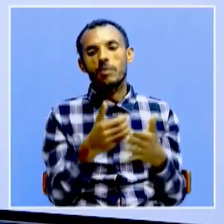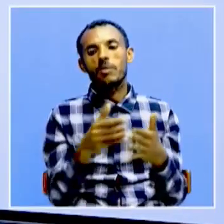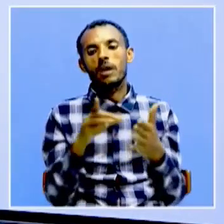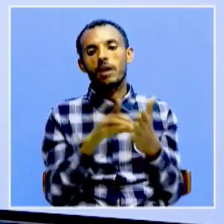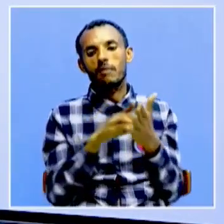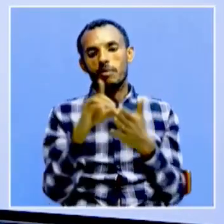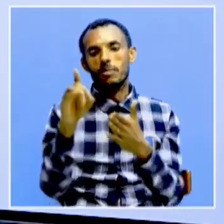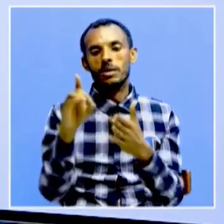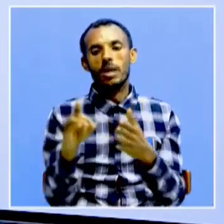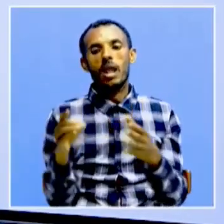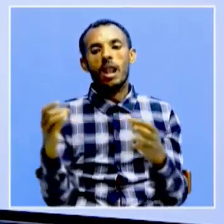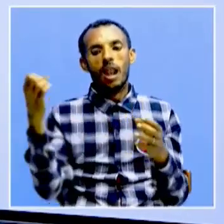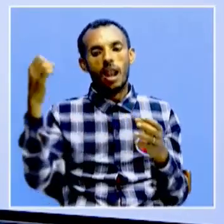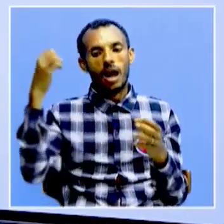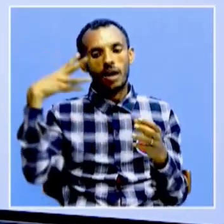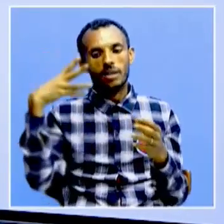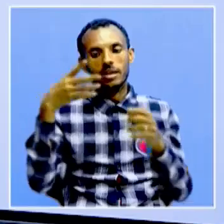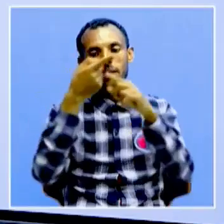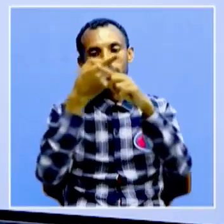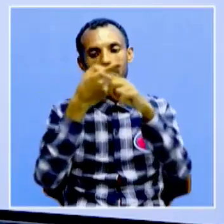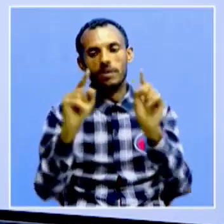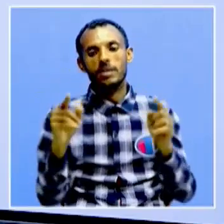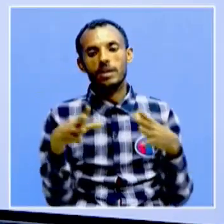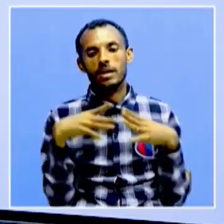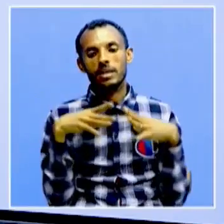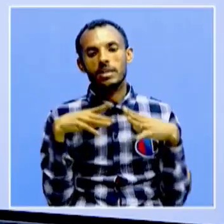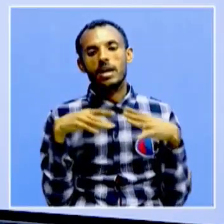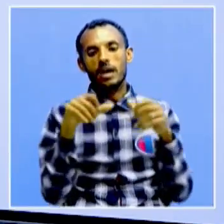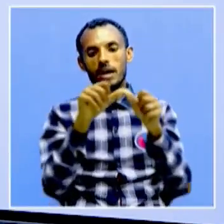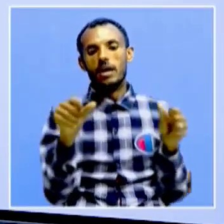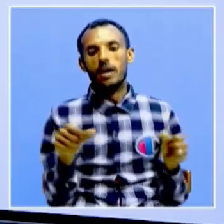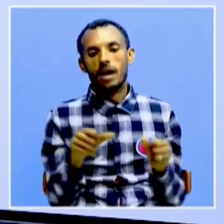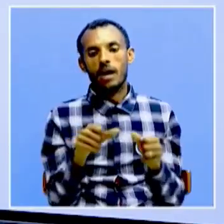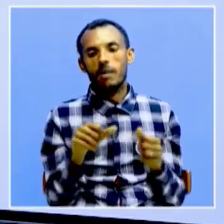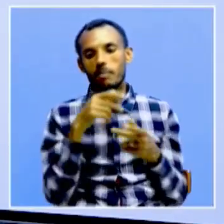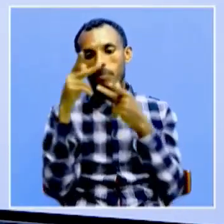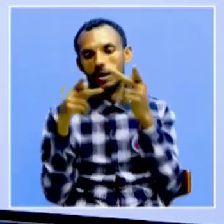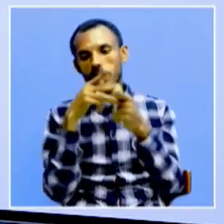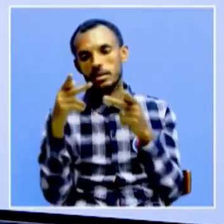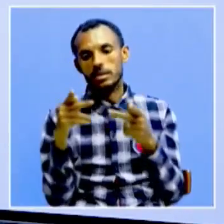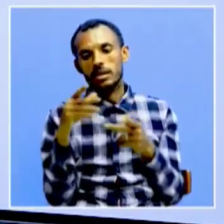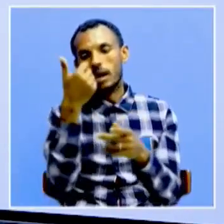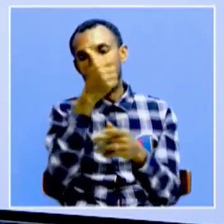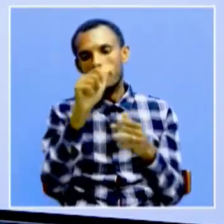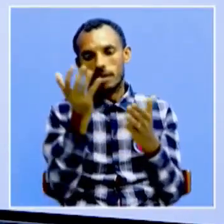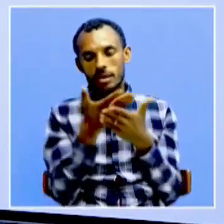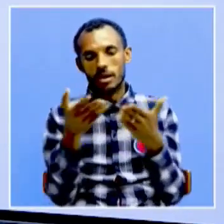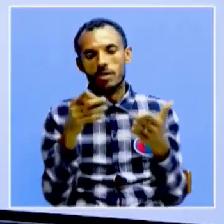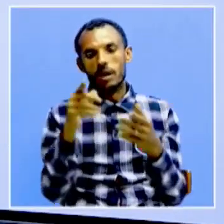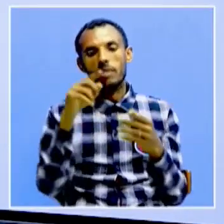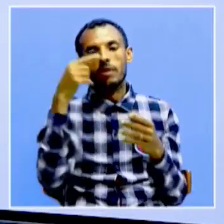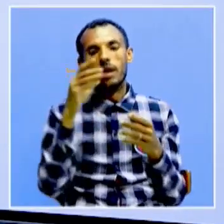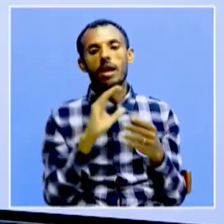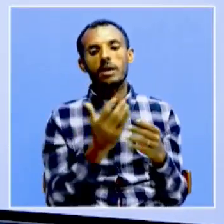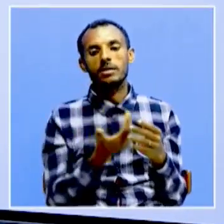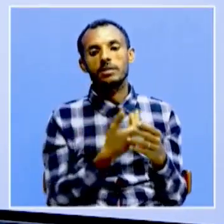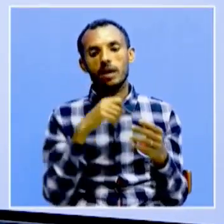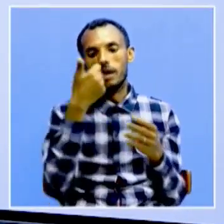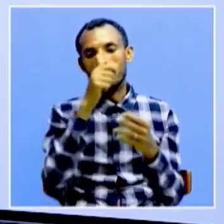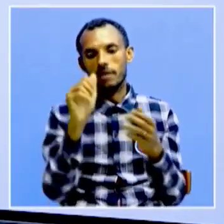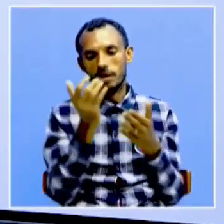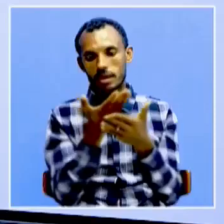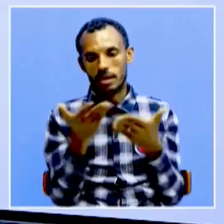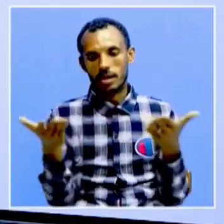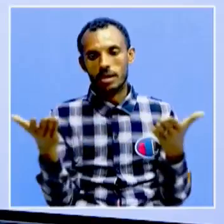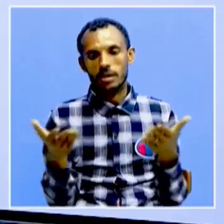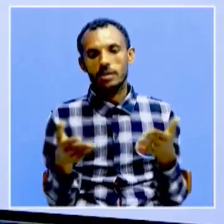the light and the different recreational areas, the parks, everything. You can tell us anything that you want about the